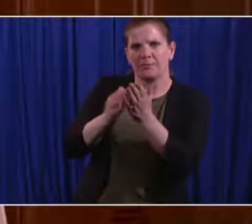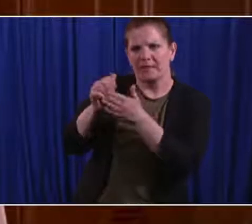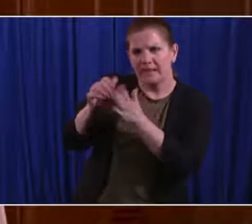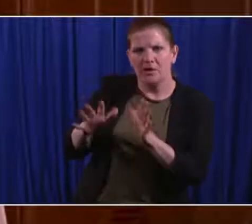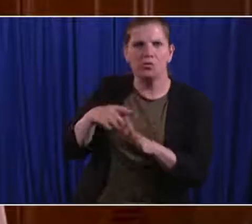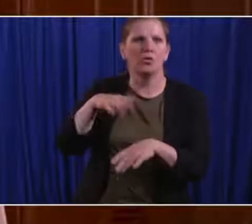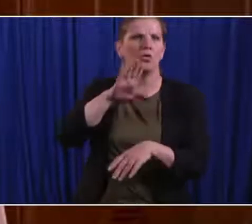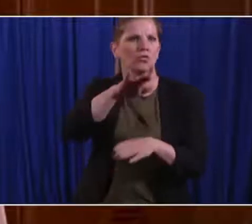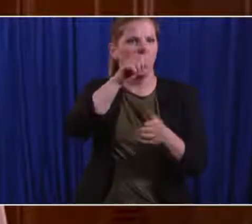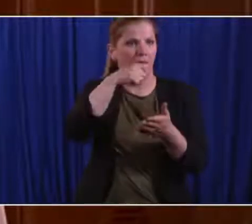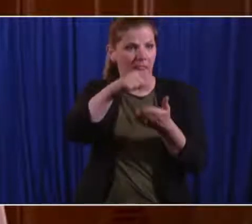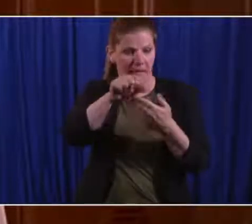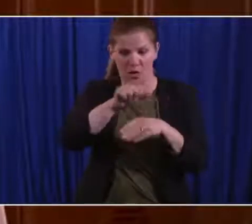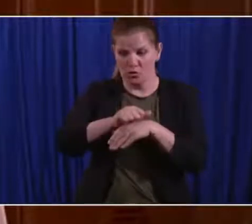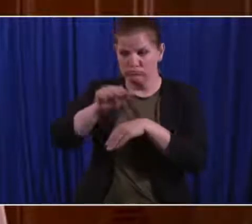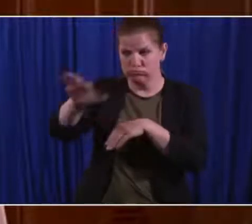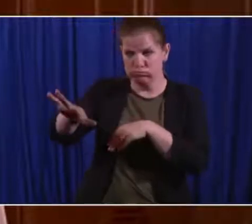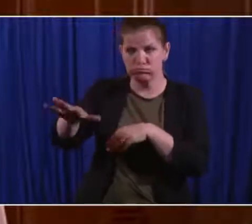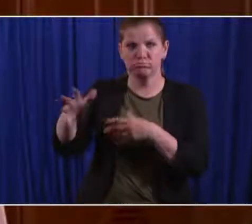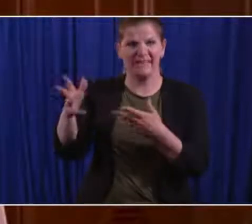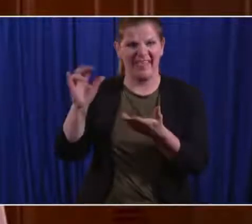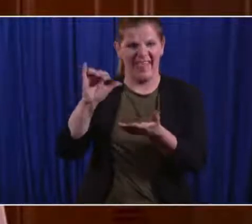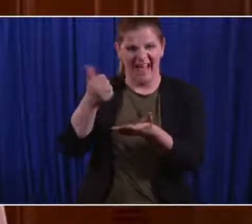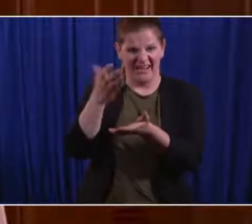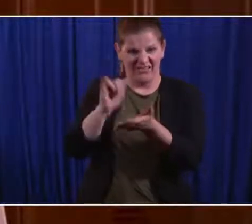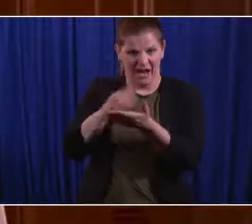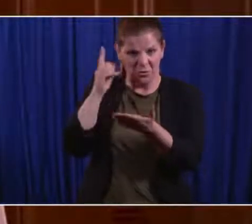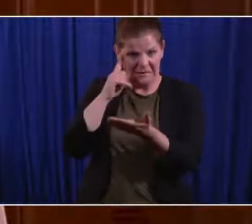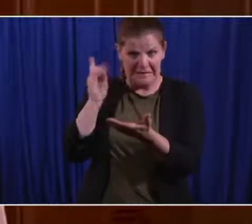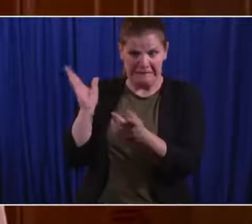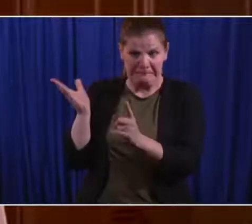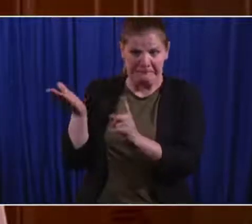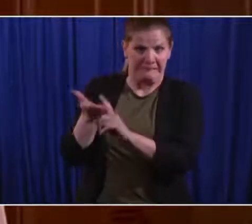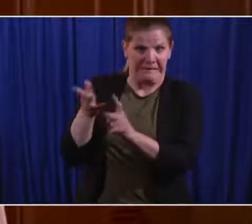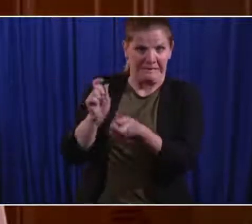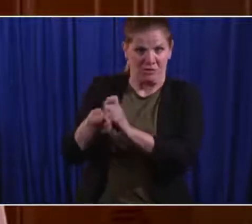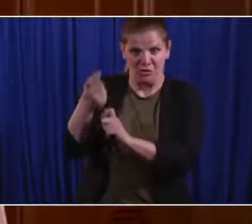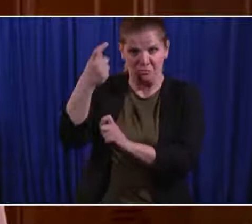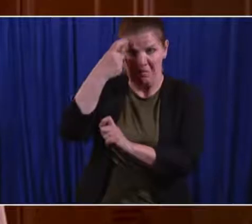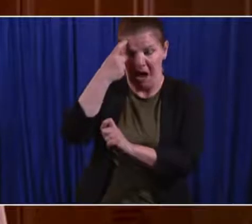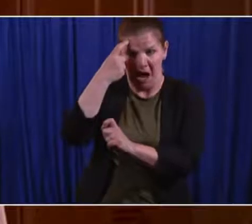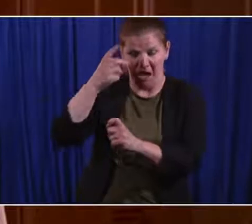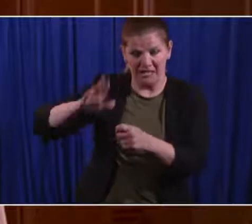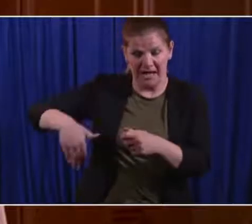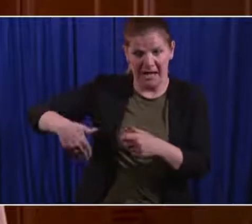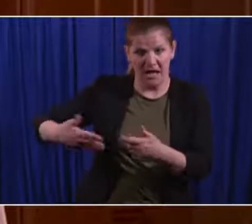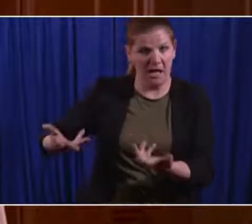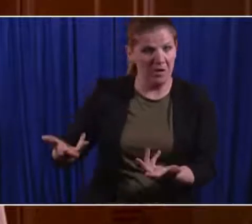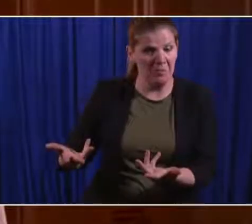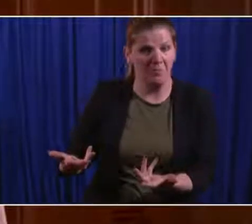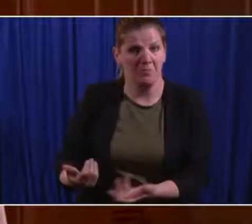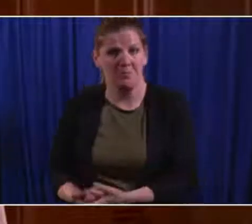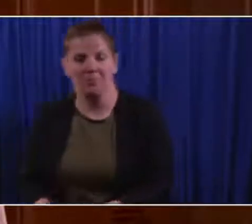in changing any minds on that? Thanks. Oh, I don't know. The letter went out early this morning.